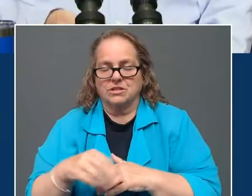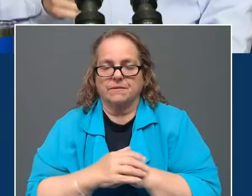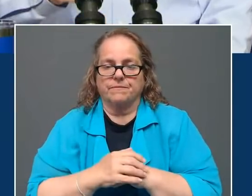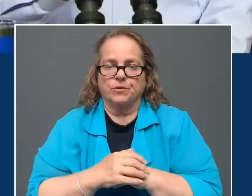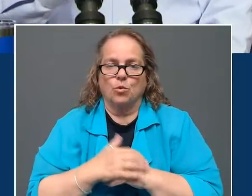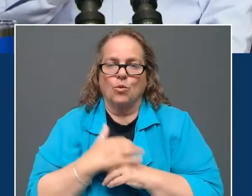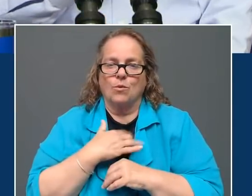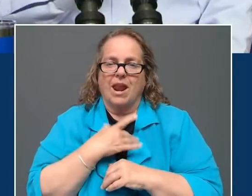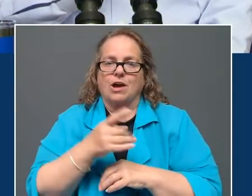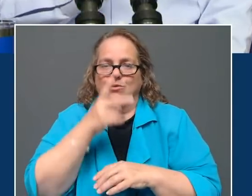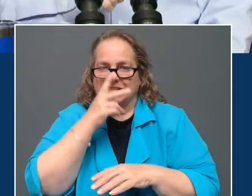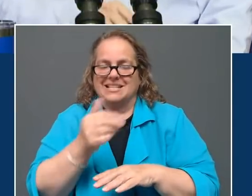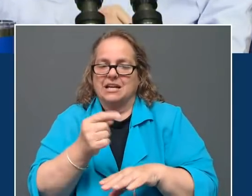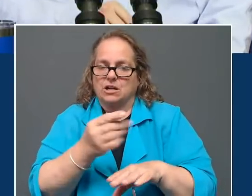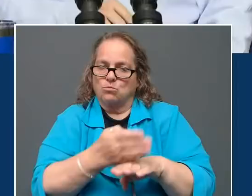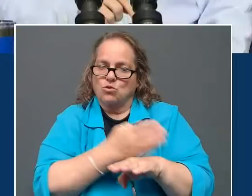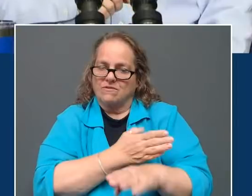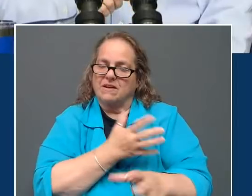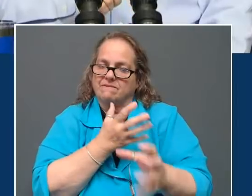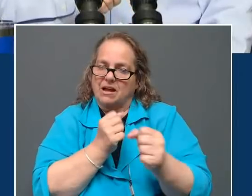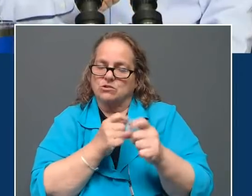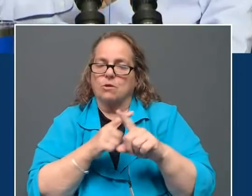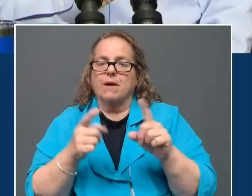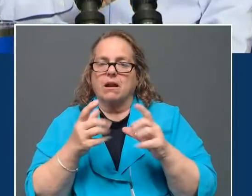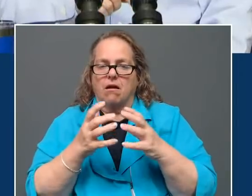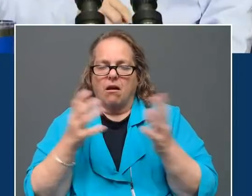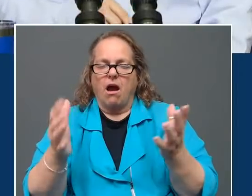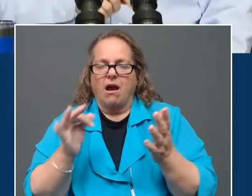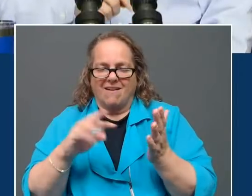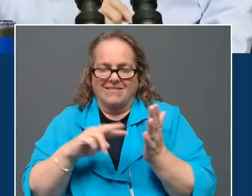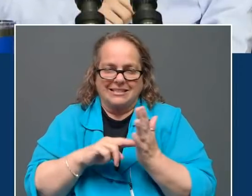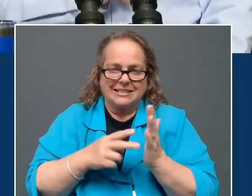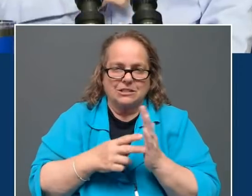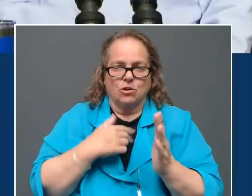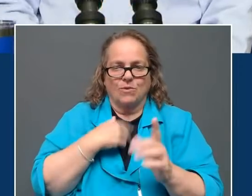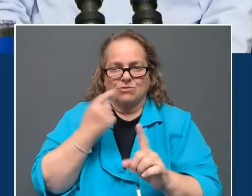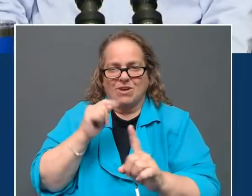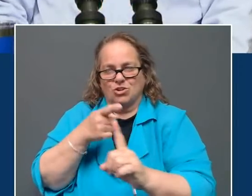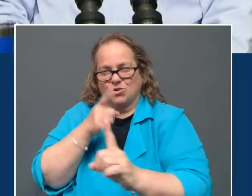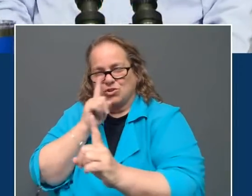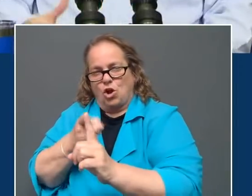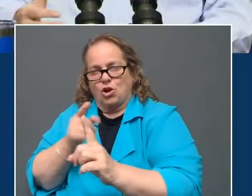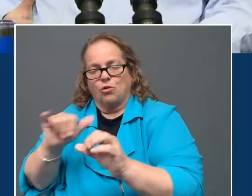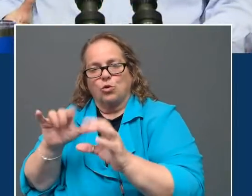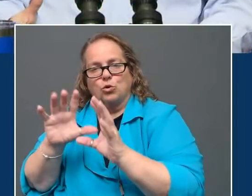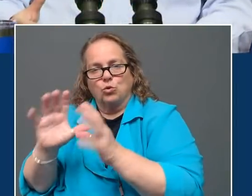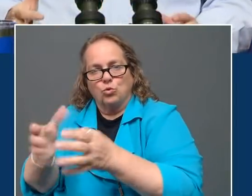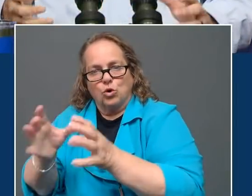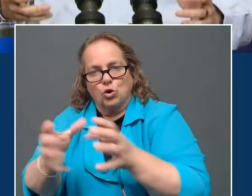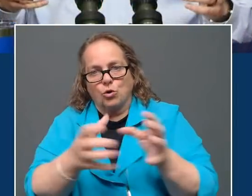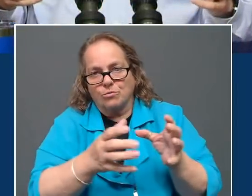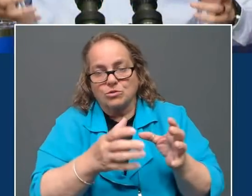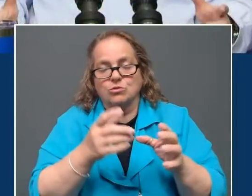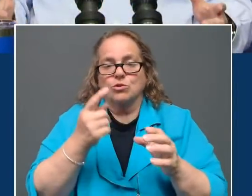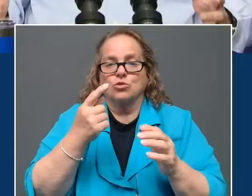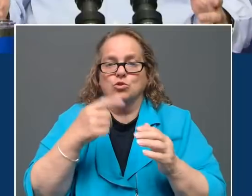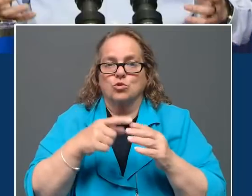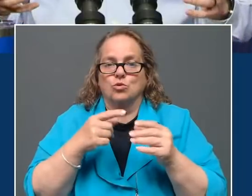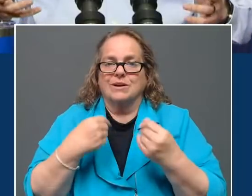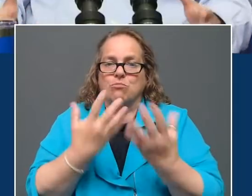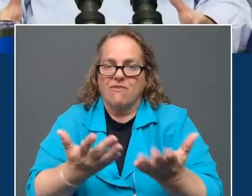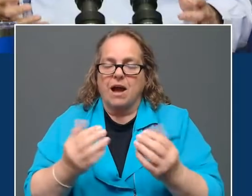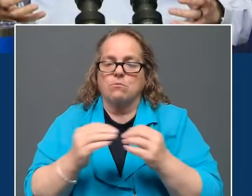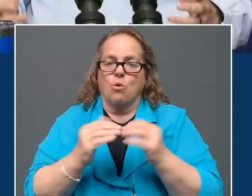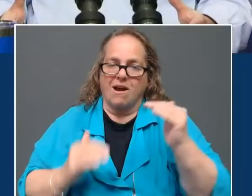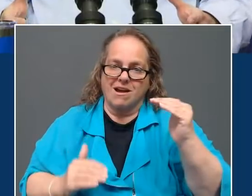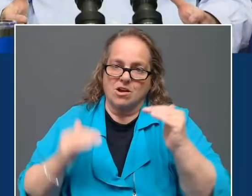improve faster, but there's a lot of intentionality in how we're going about the equitable rollout. There is a huge amount